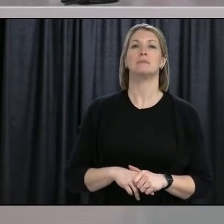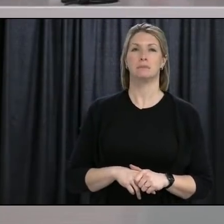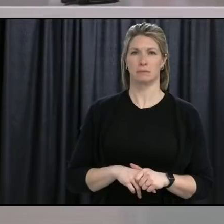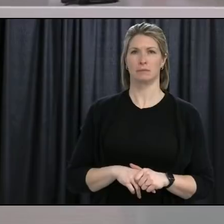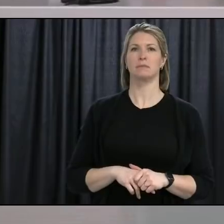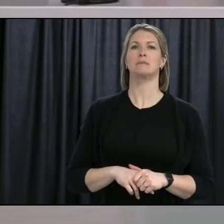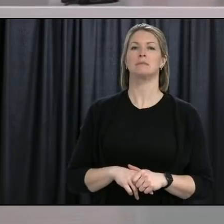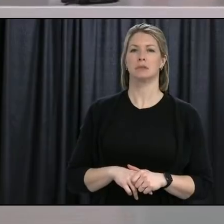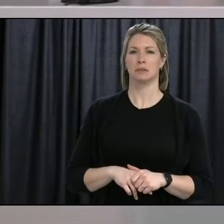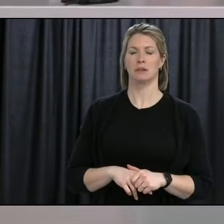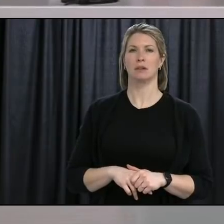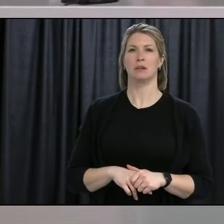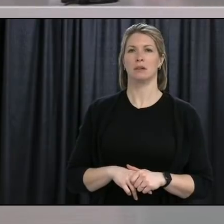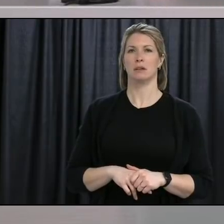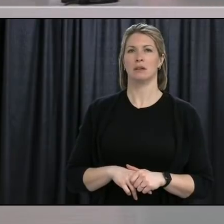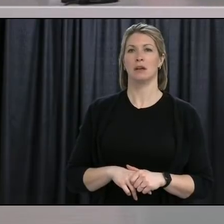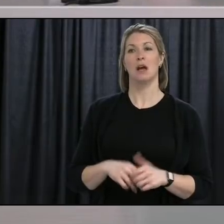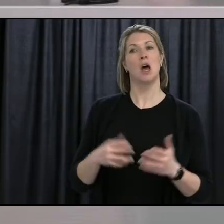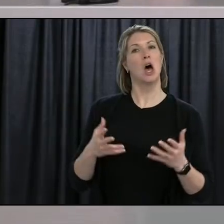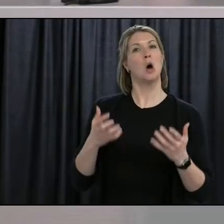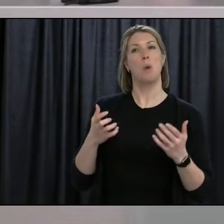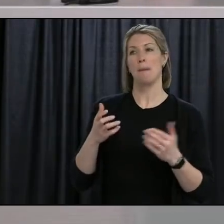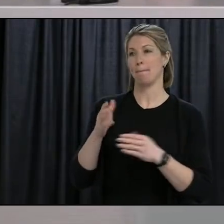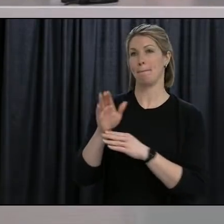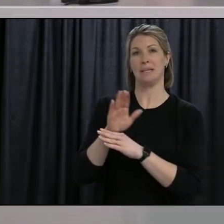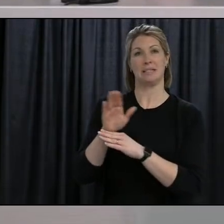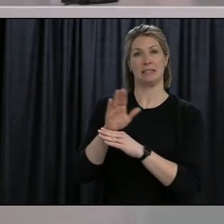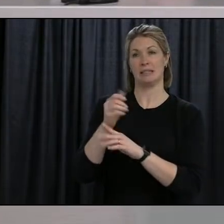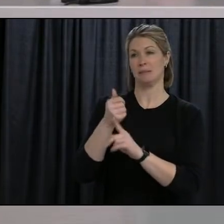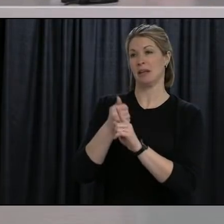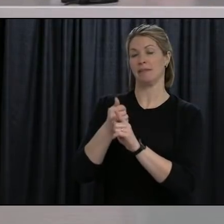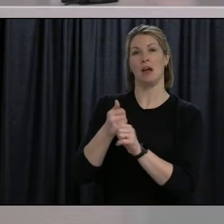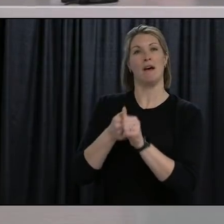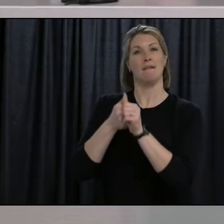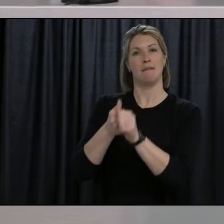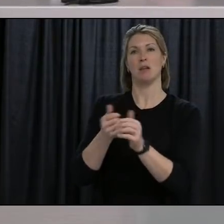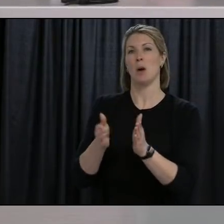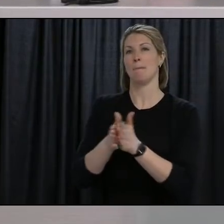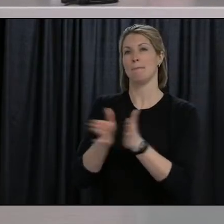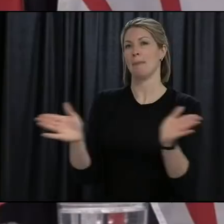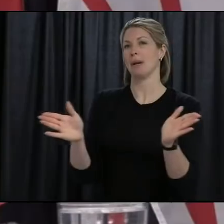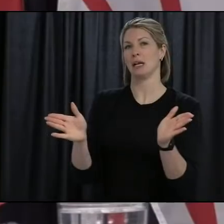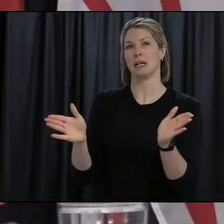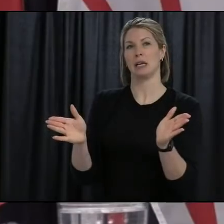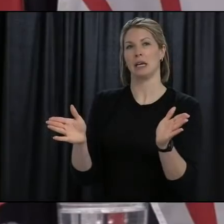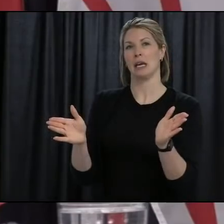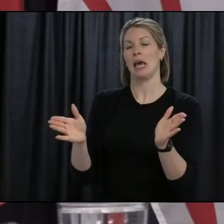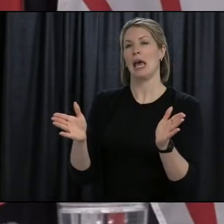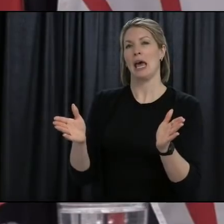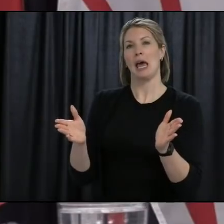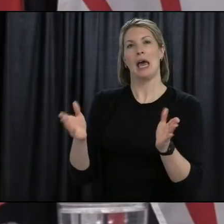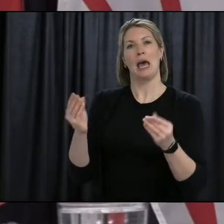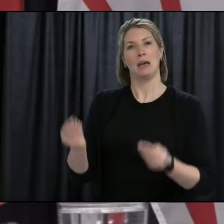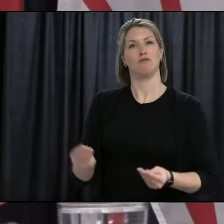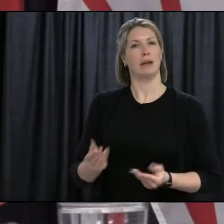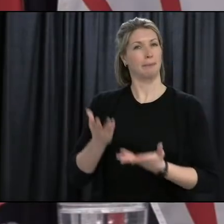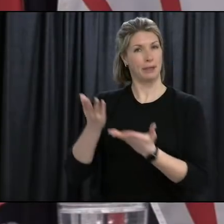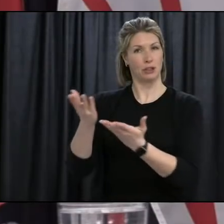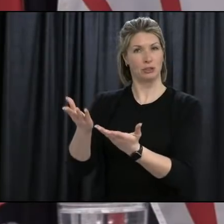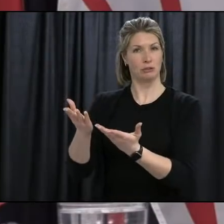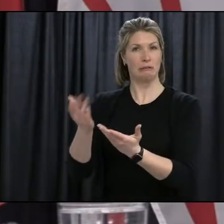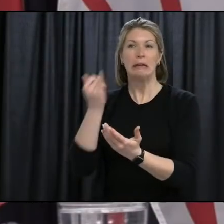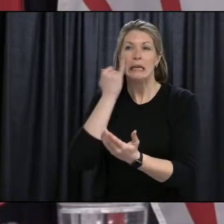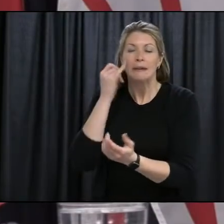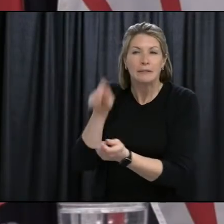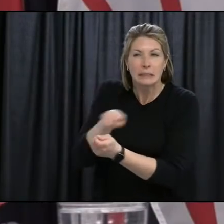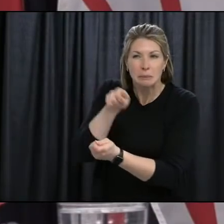Well, we want stores to follow the public health advice. If they have questions about individuals, I'm sure they have their own protocols.